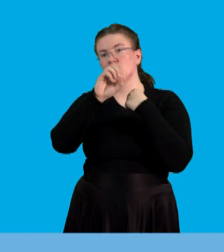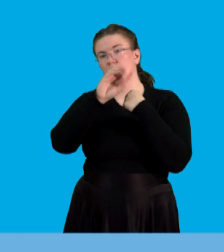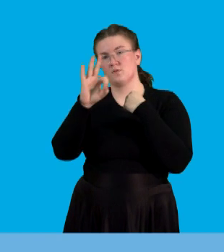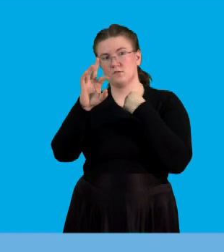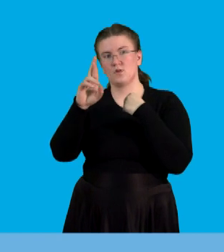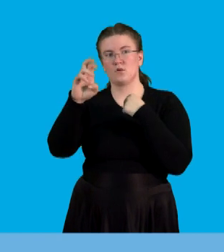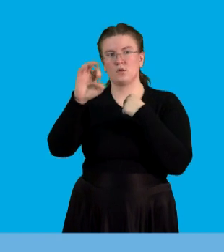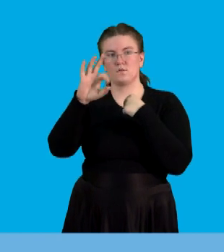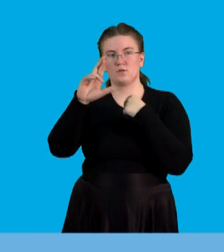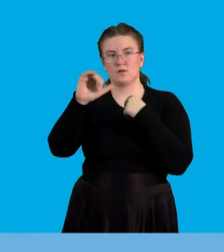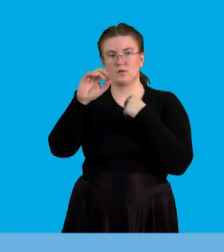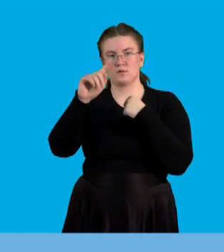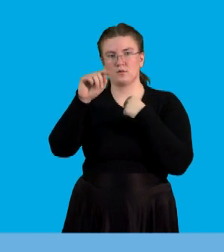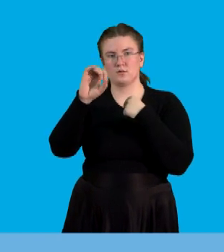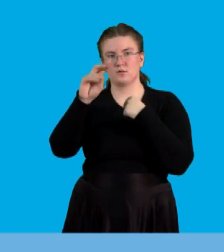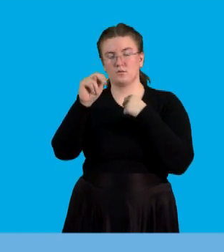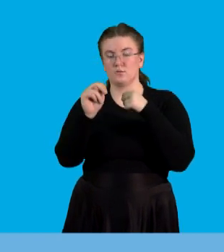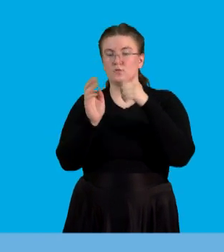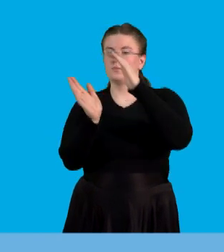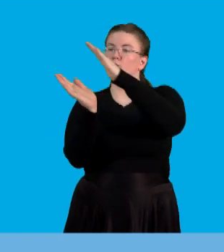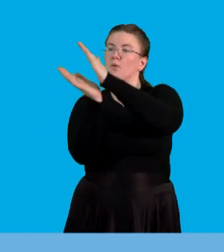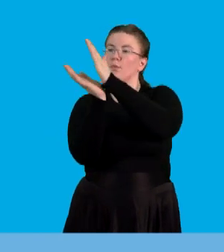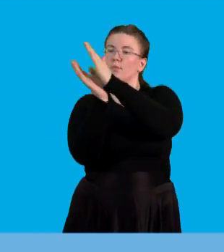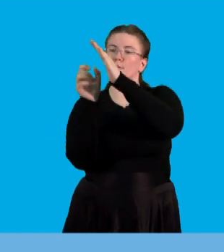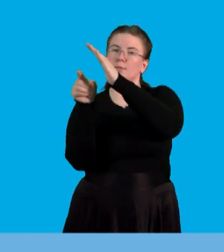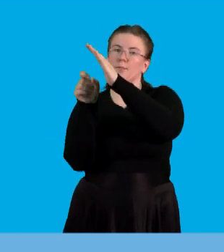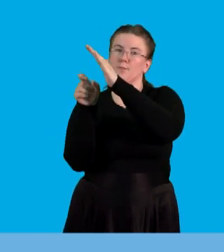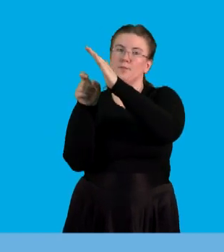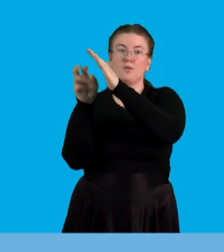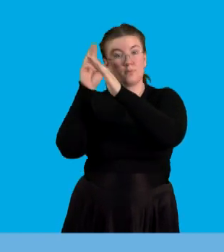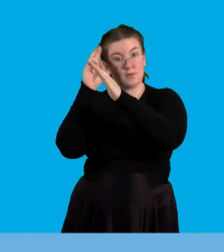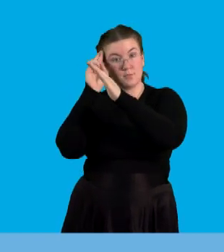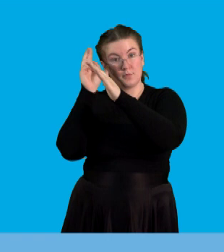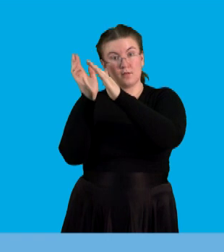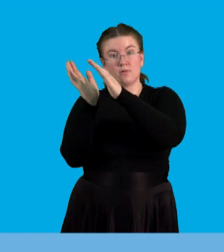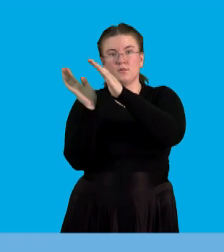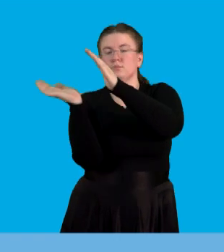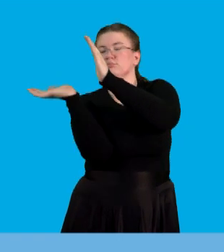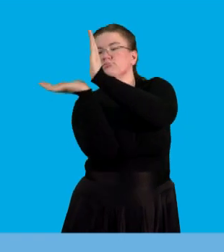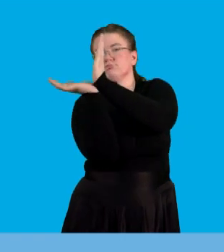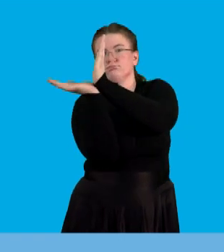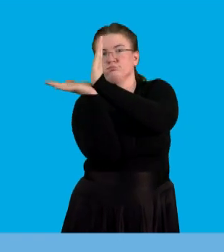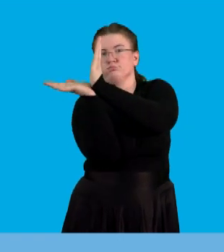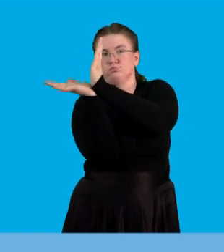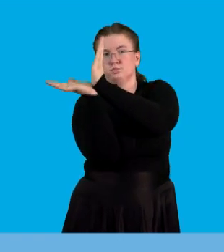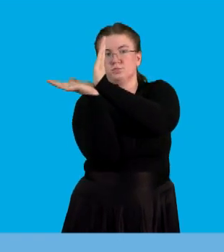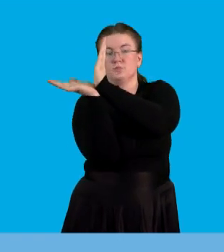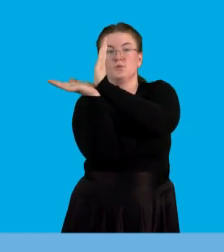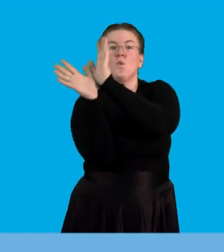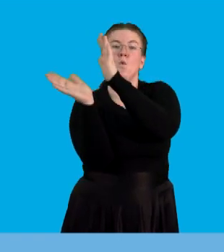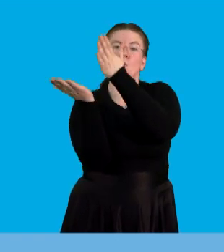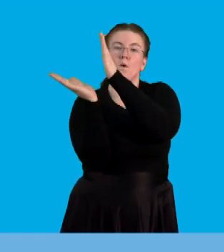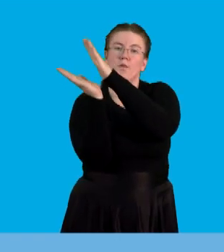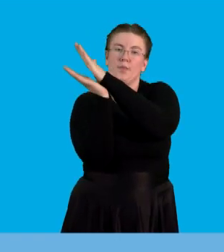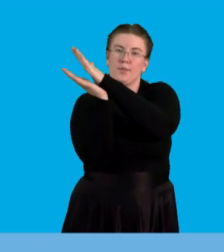a refracted ray on a surface and the line perpendicular. Remember, if it's perpendicular, it's at an angle of 90 degrees